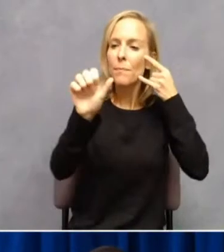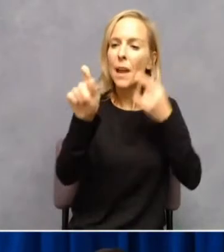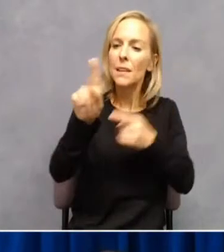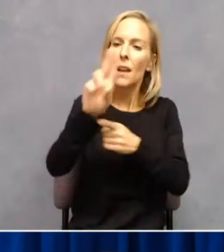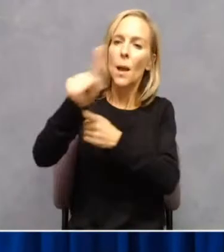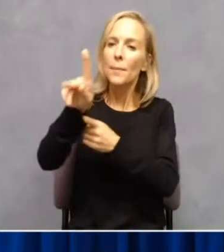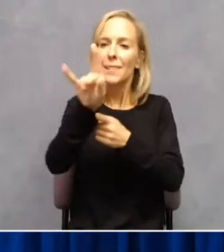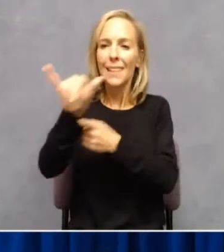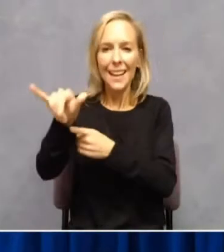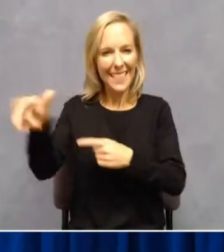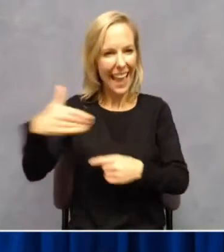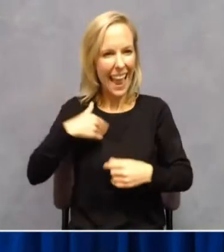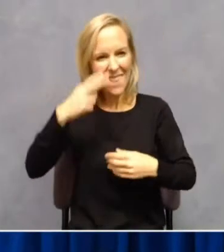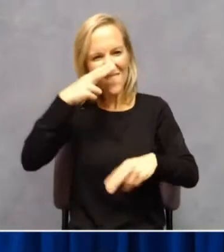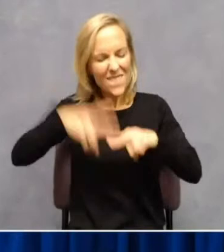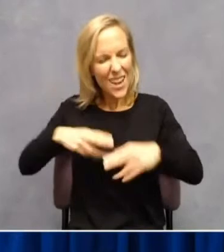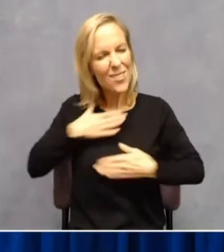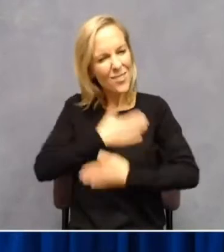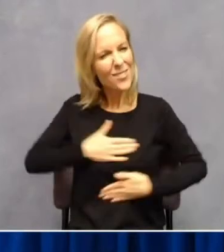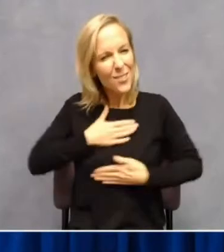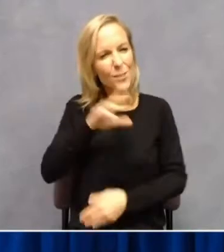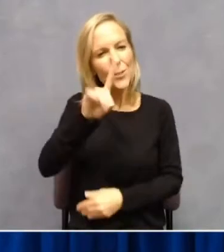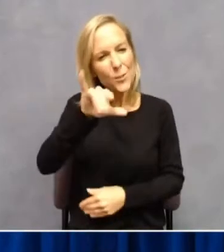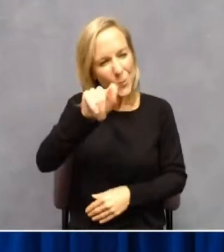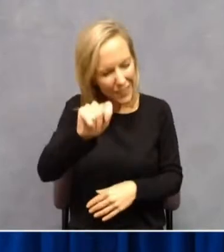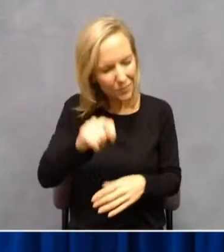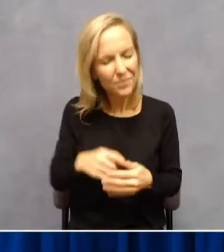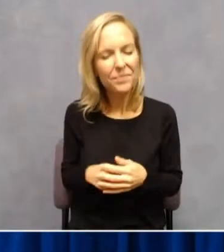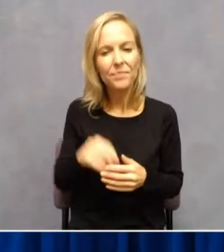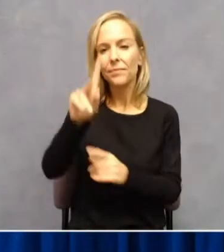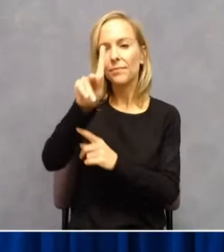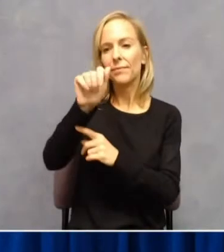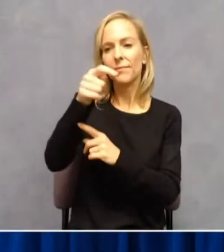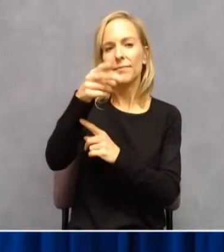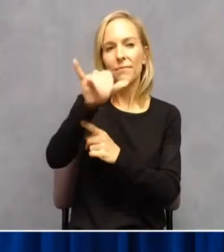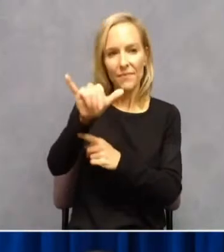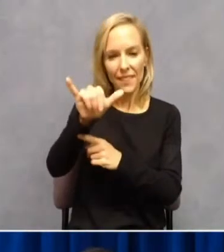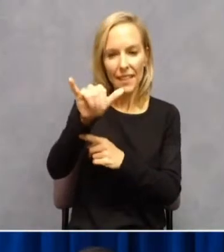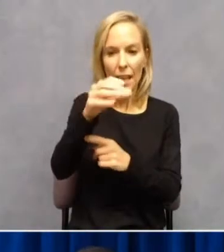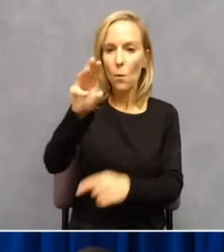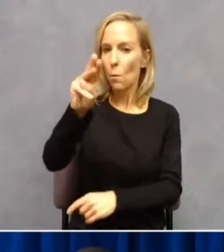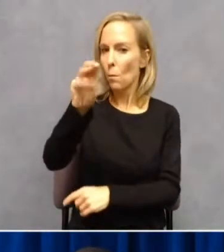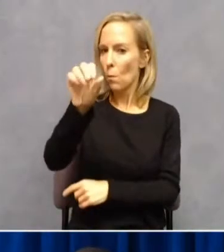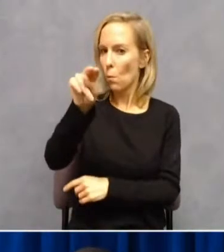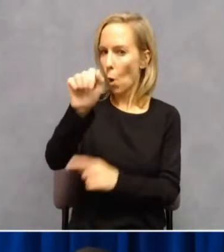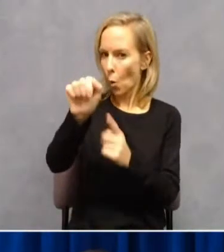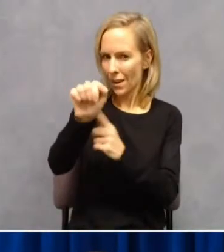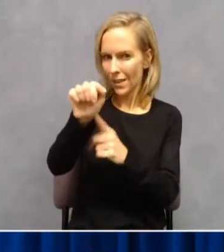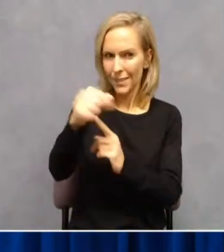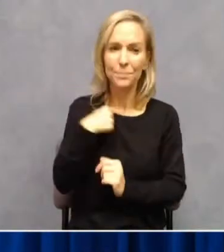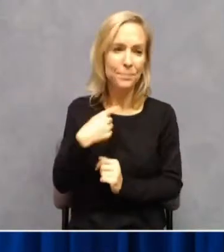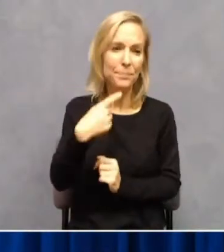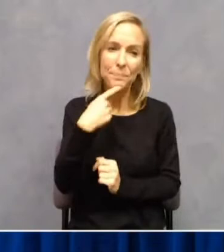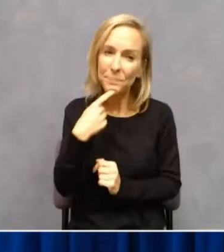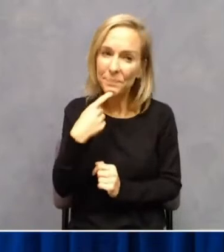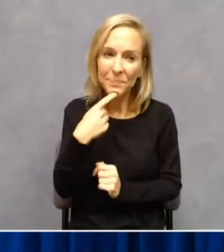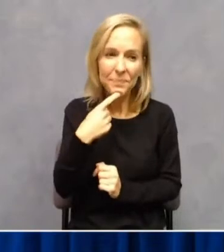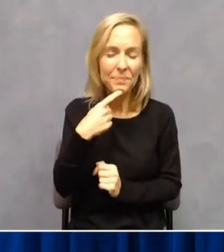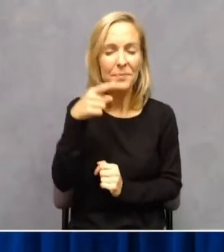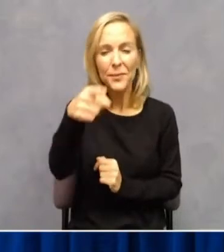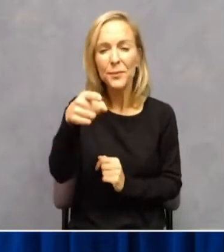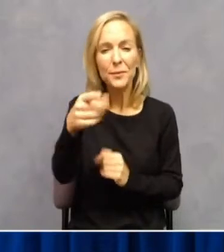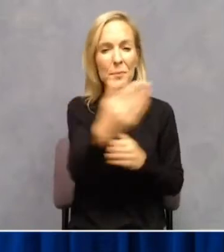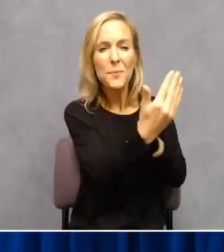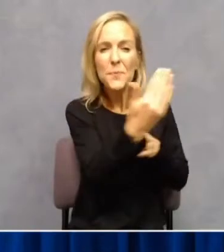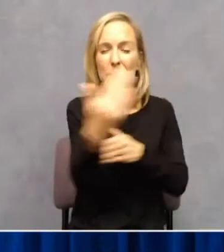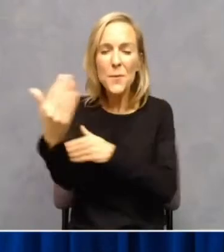while doing it. And Kathy and Mona, I miss you every morning when I come in. You